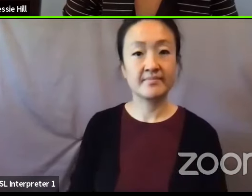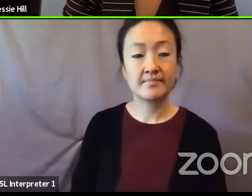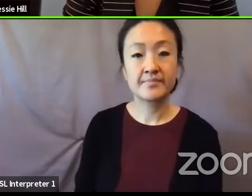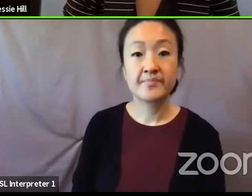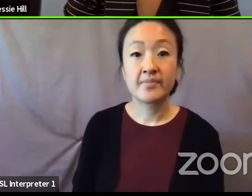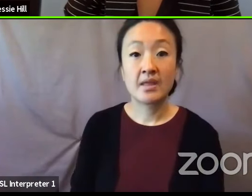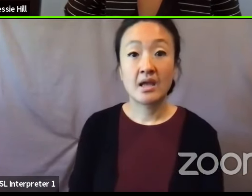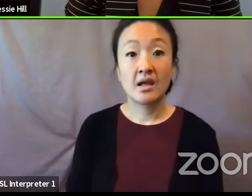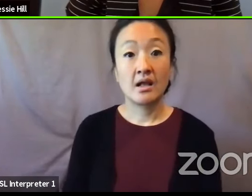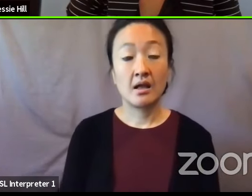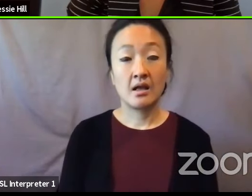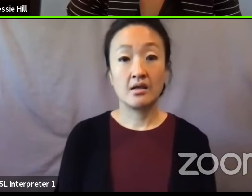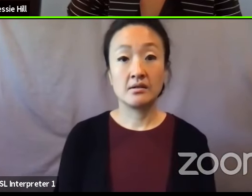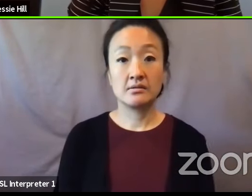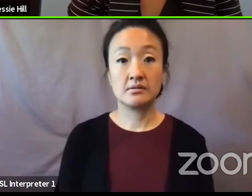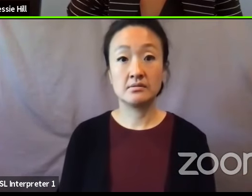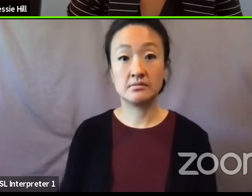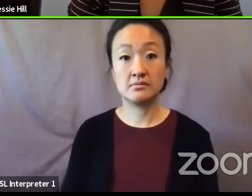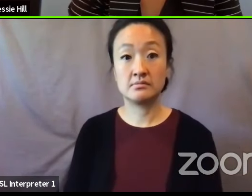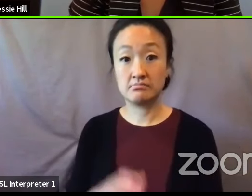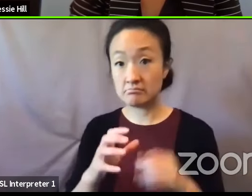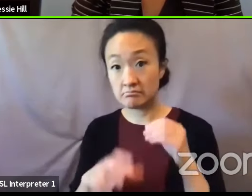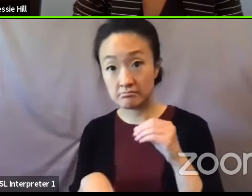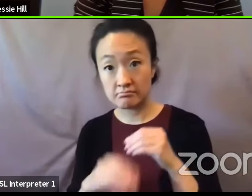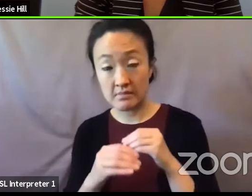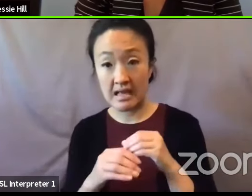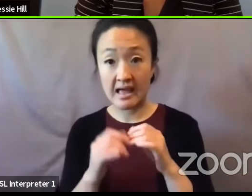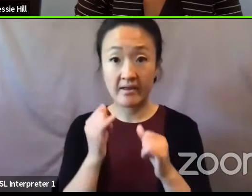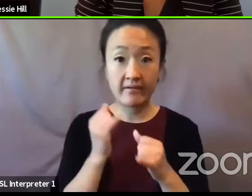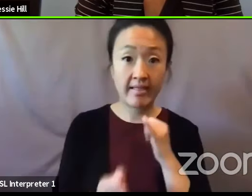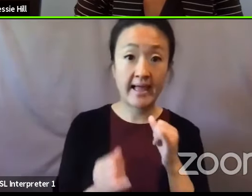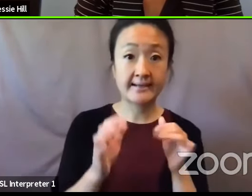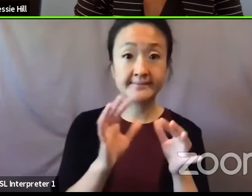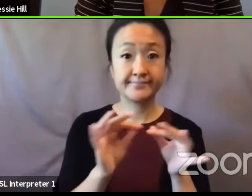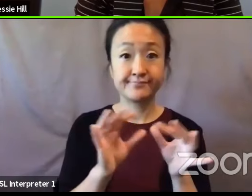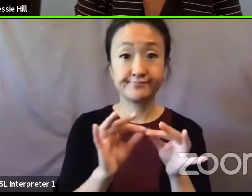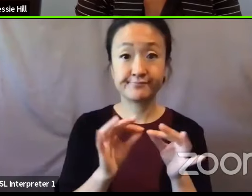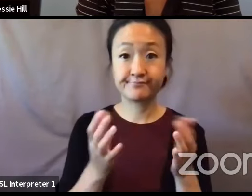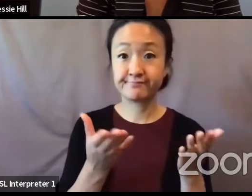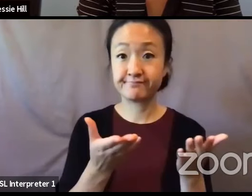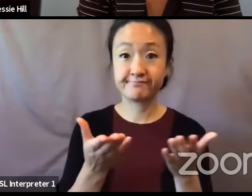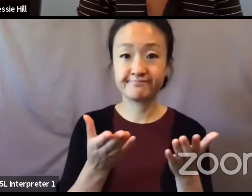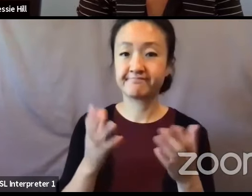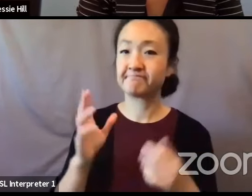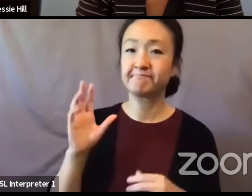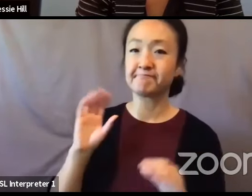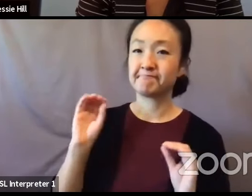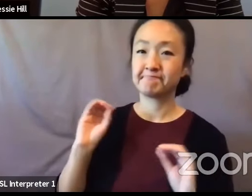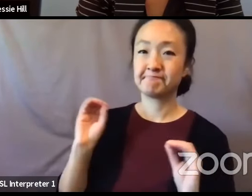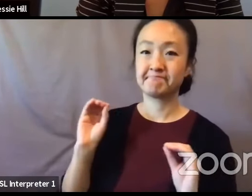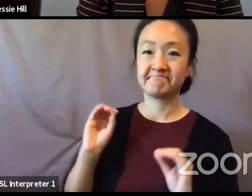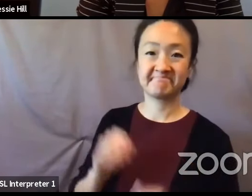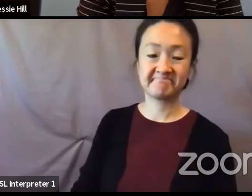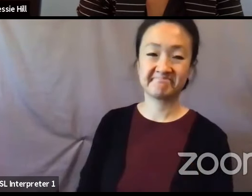You want to either add anything or any last sentiments to share? No,